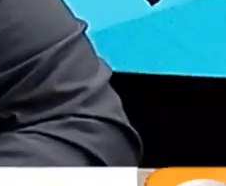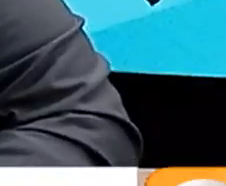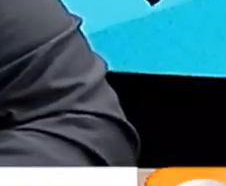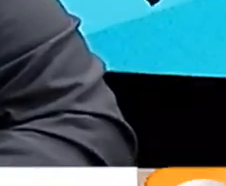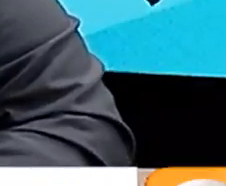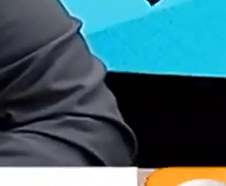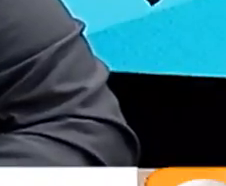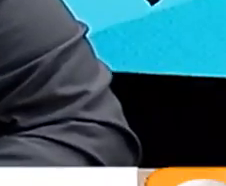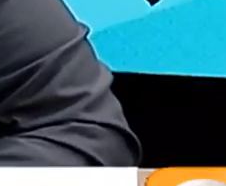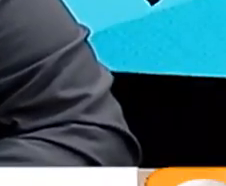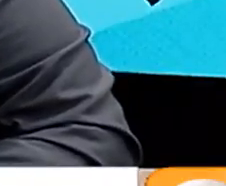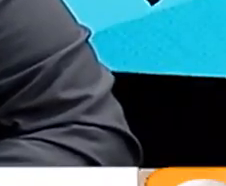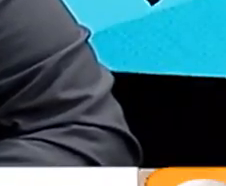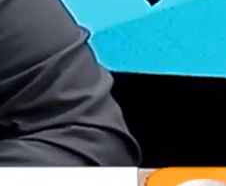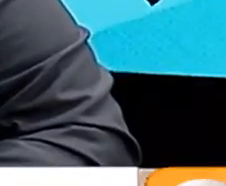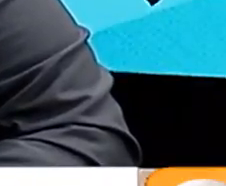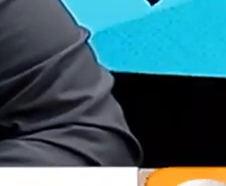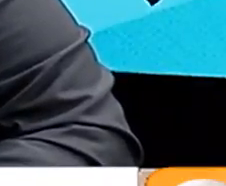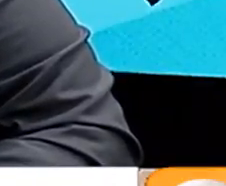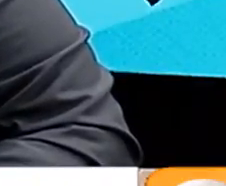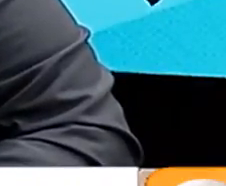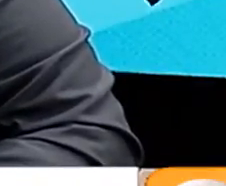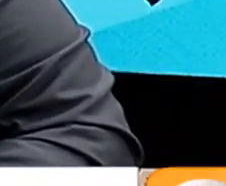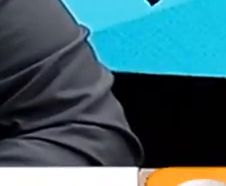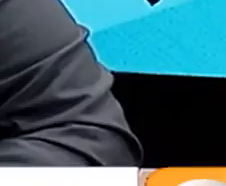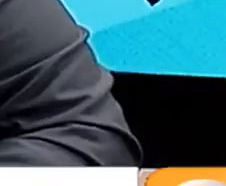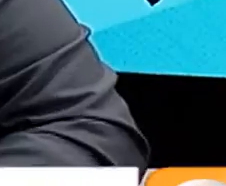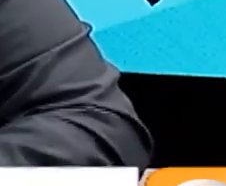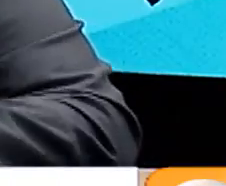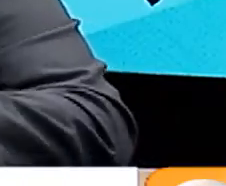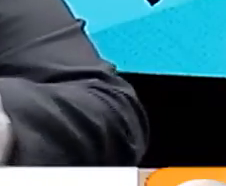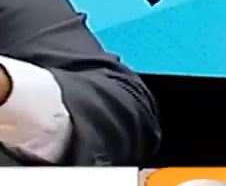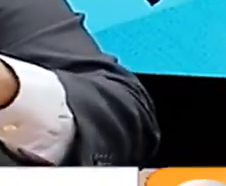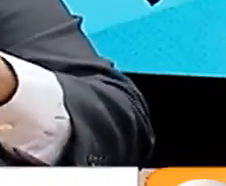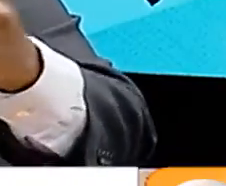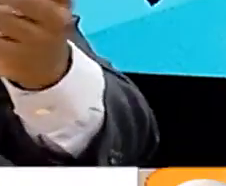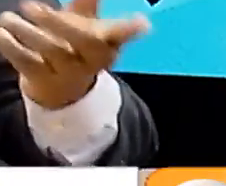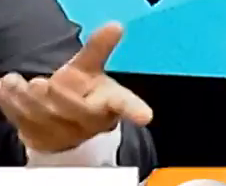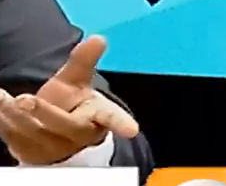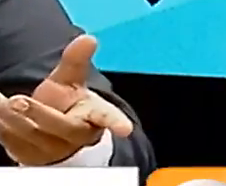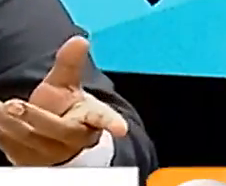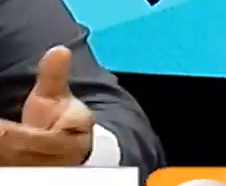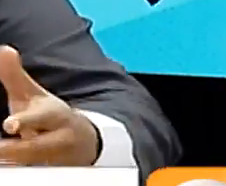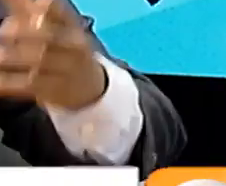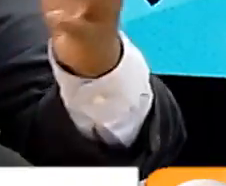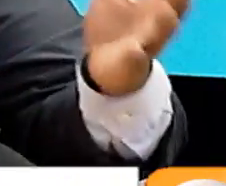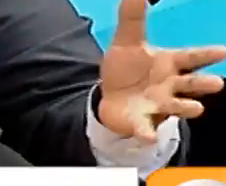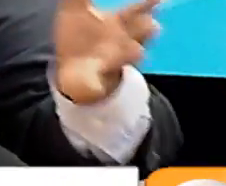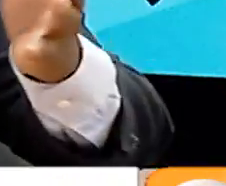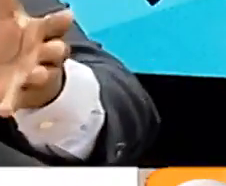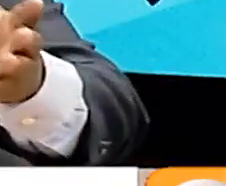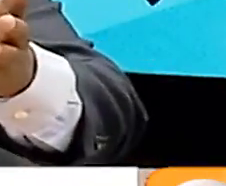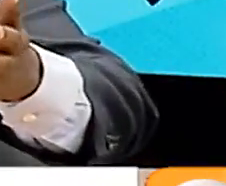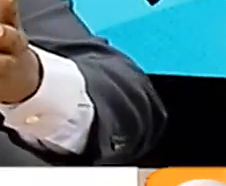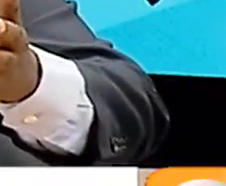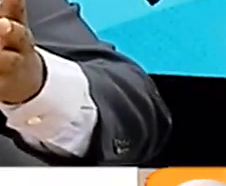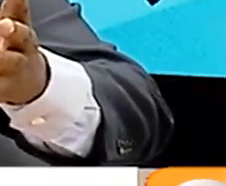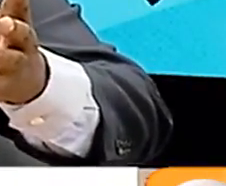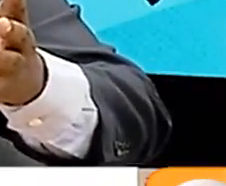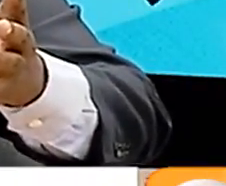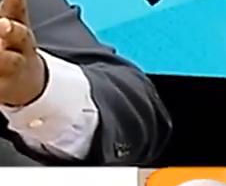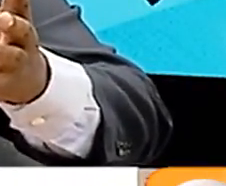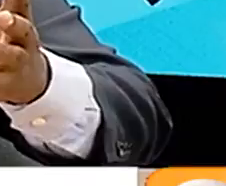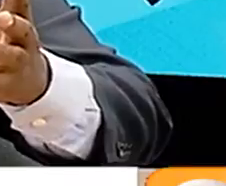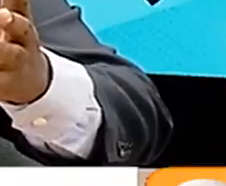they came. And we looked at 11 unique markets and how all those markets are regulating digital lending. And we gave different,